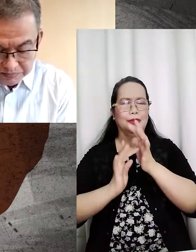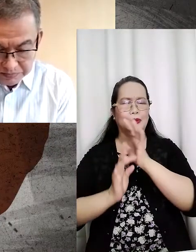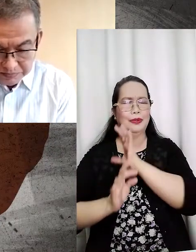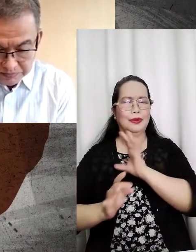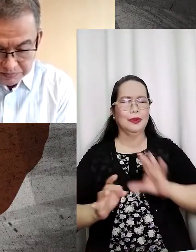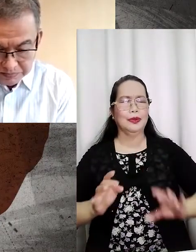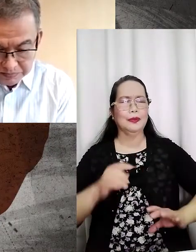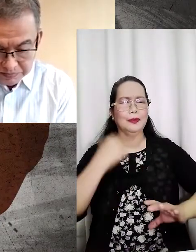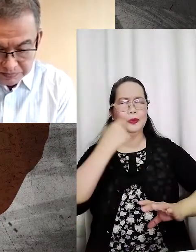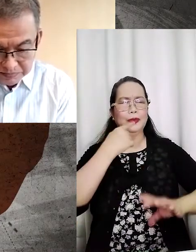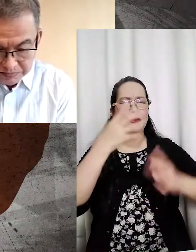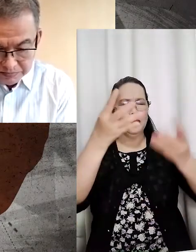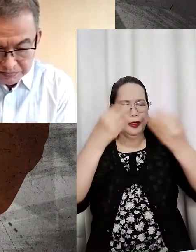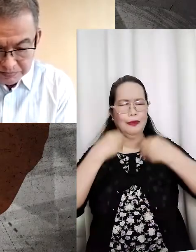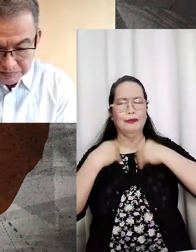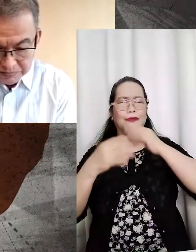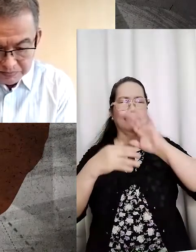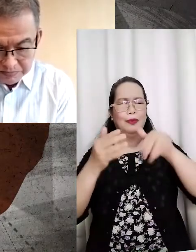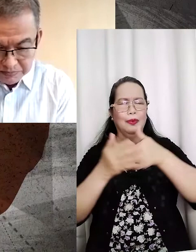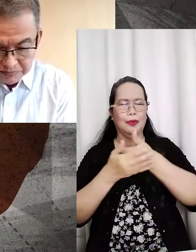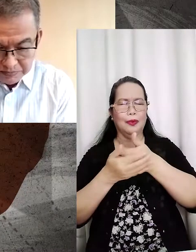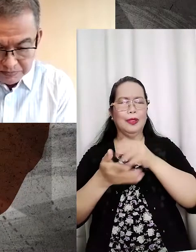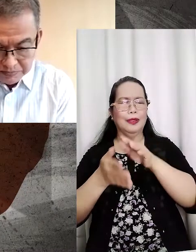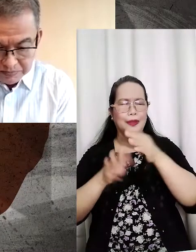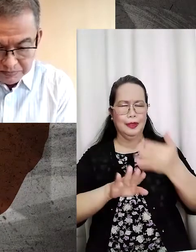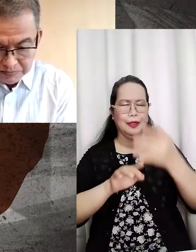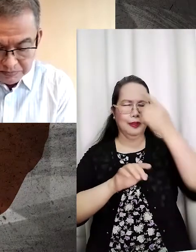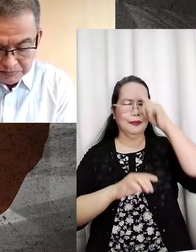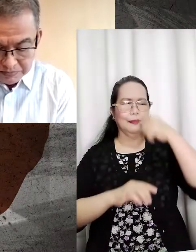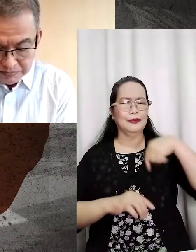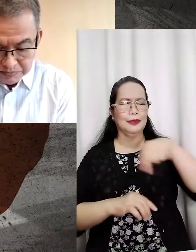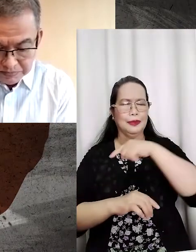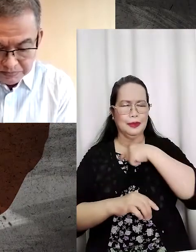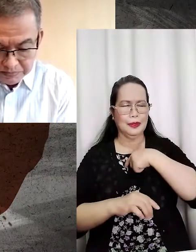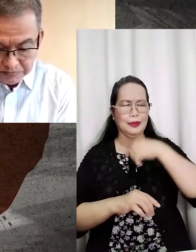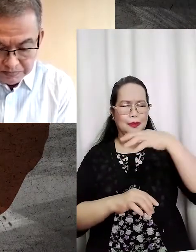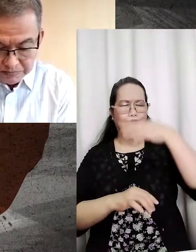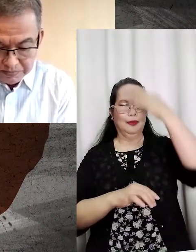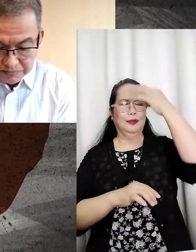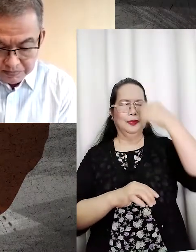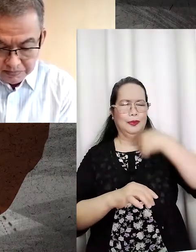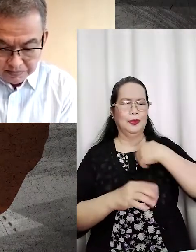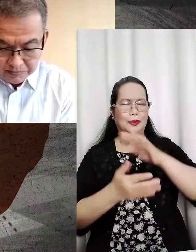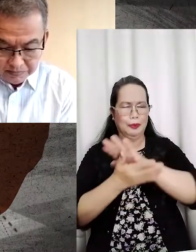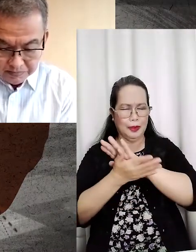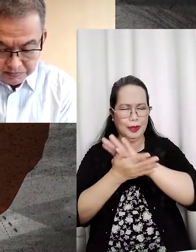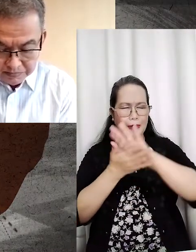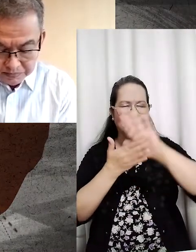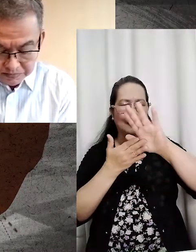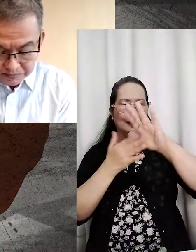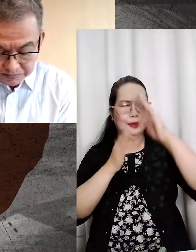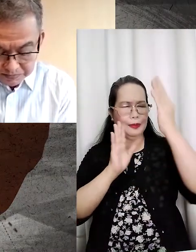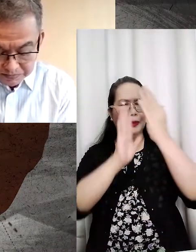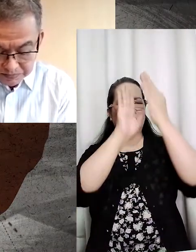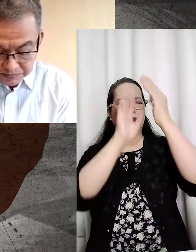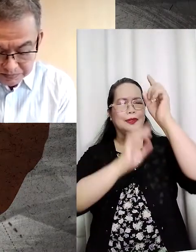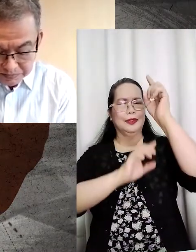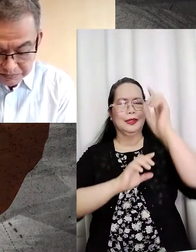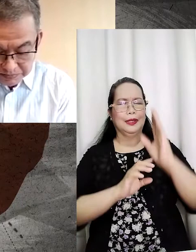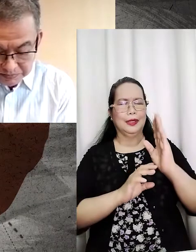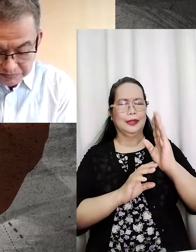who gave His all to us, that we may be found purified before the Holy God.